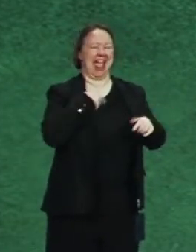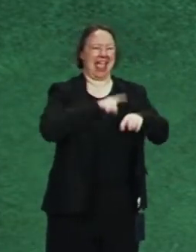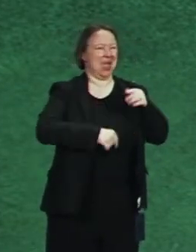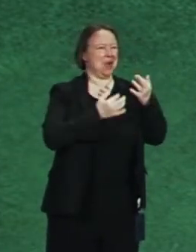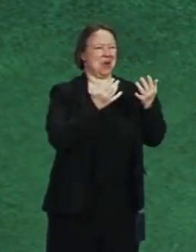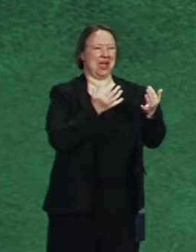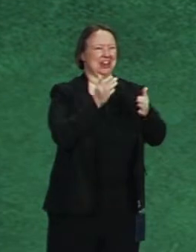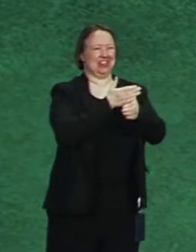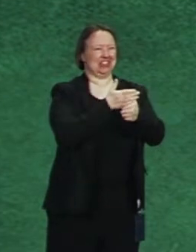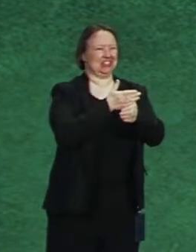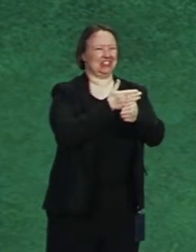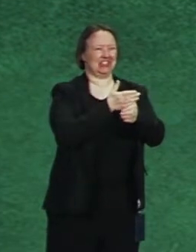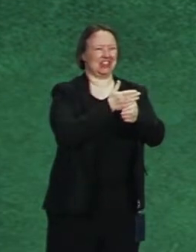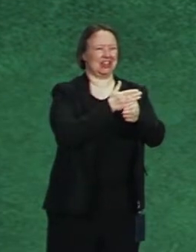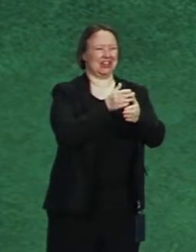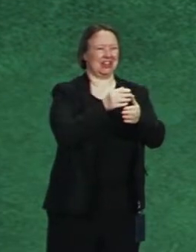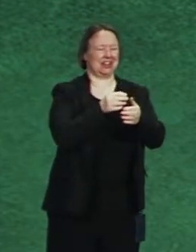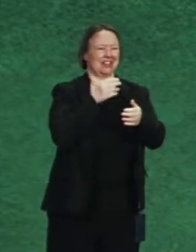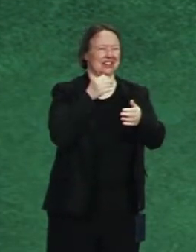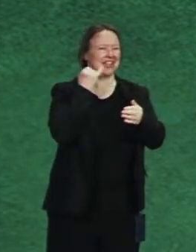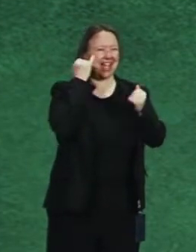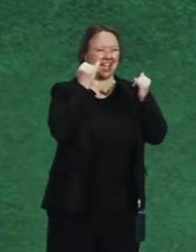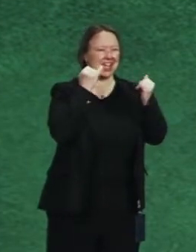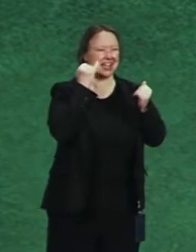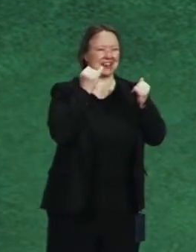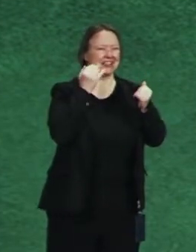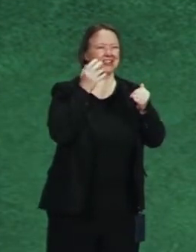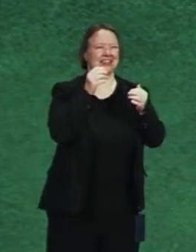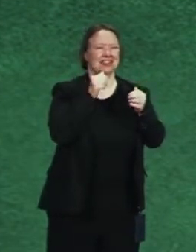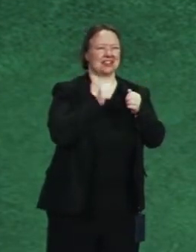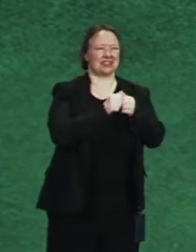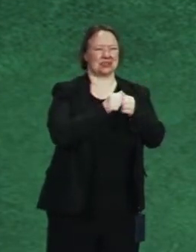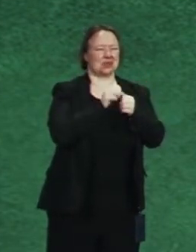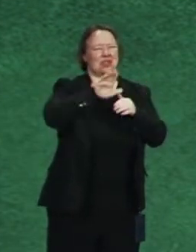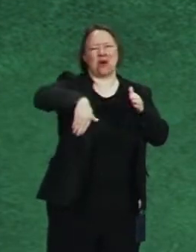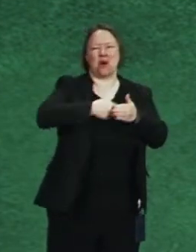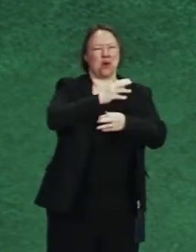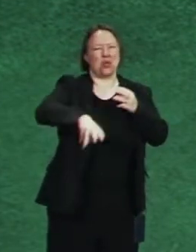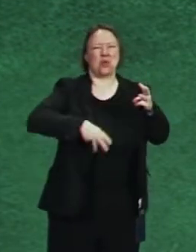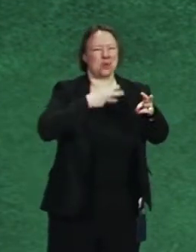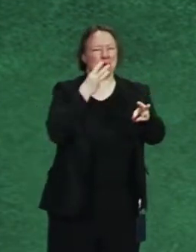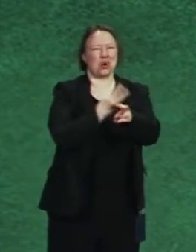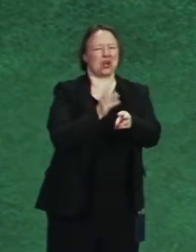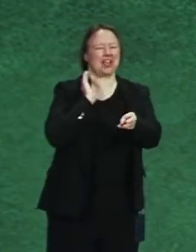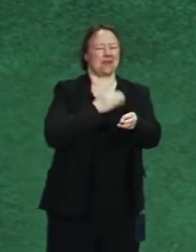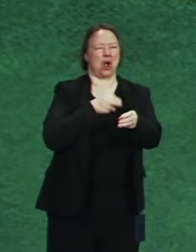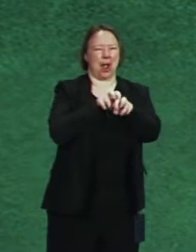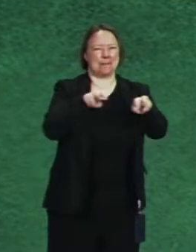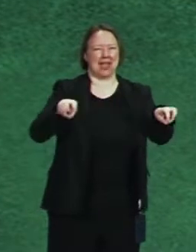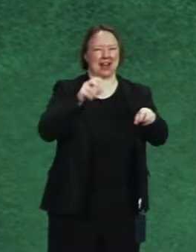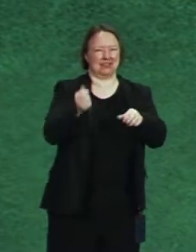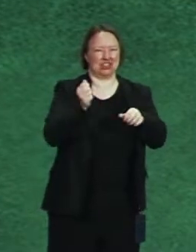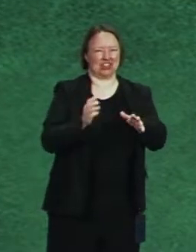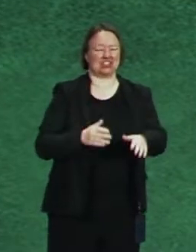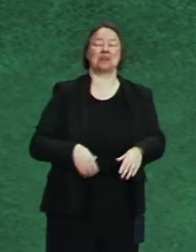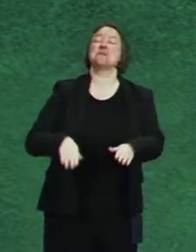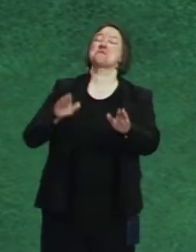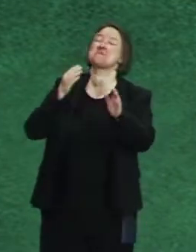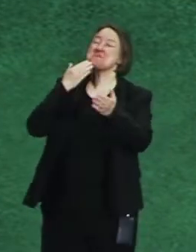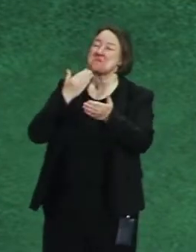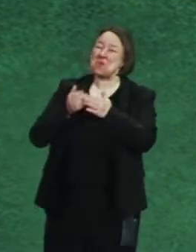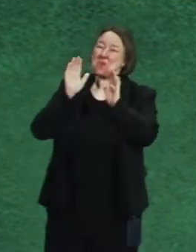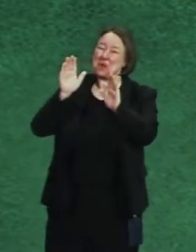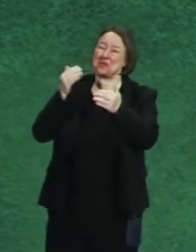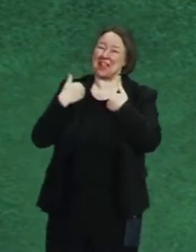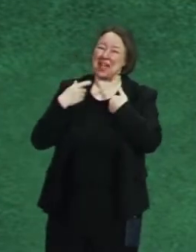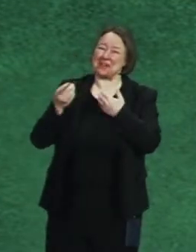to share the idea we developed with the whole world and then to our panel of judges. So good. Wonderful to have